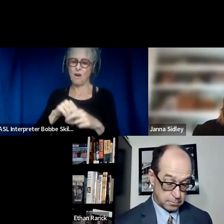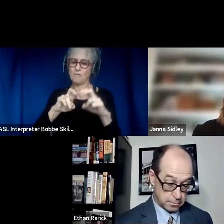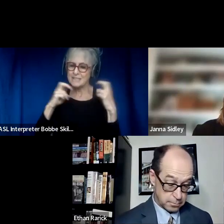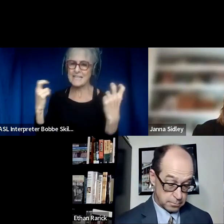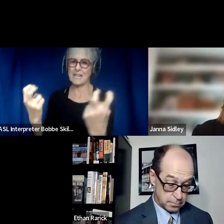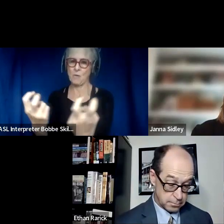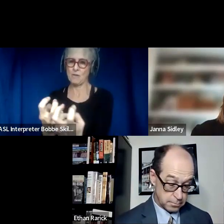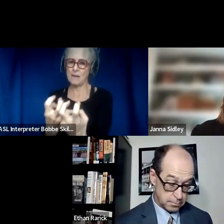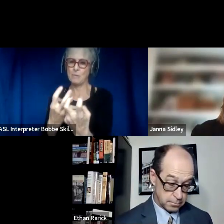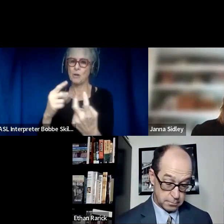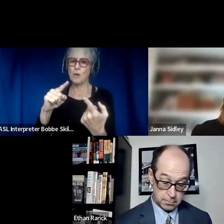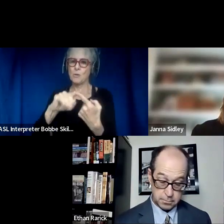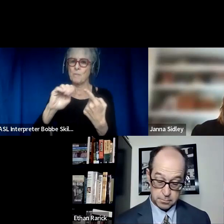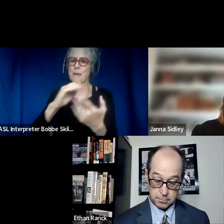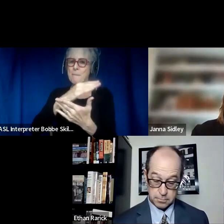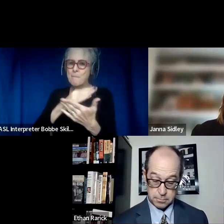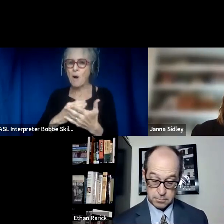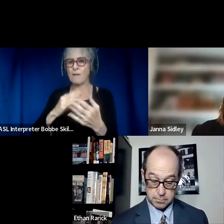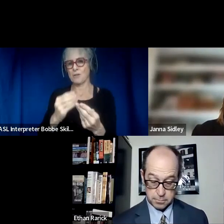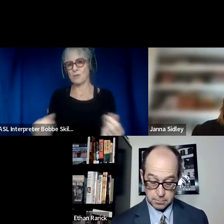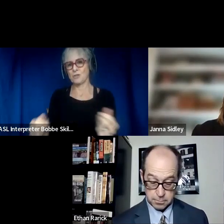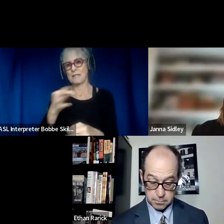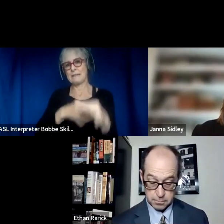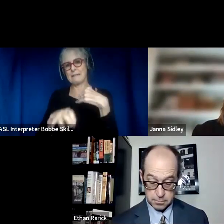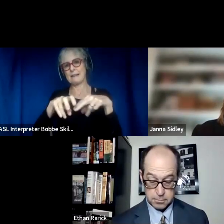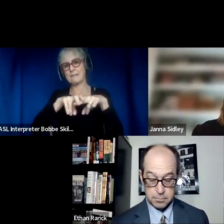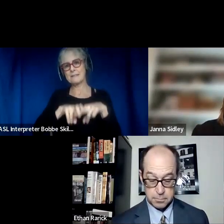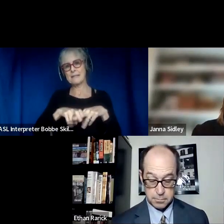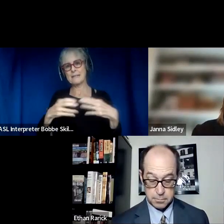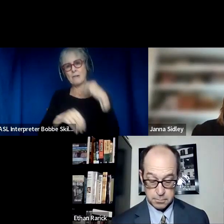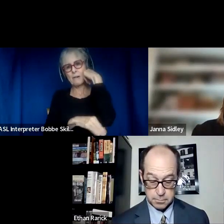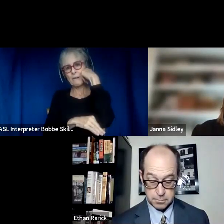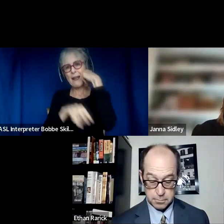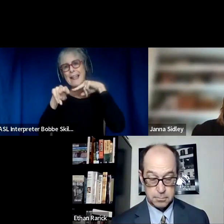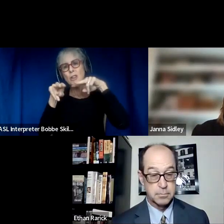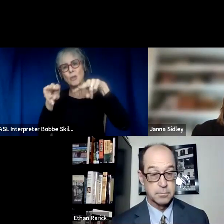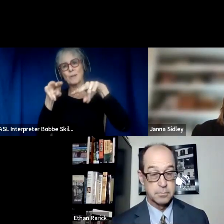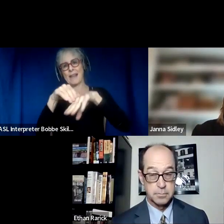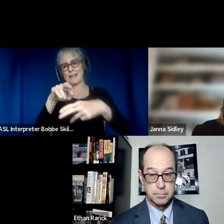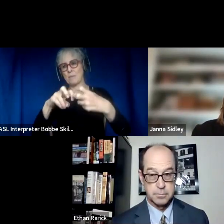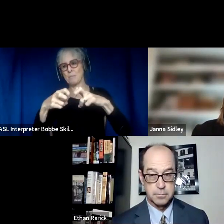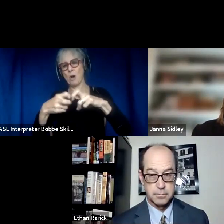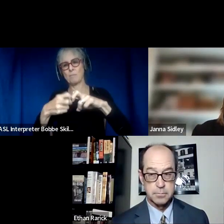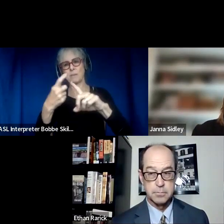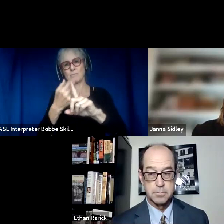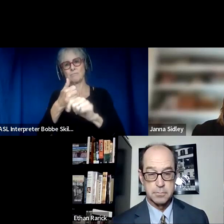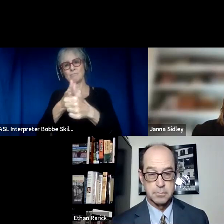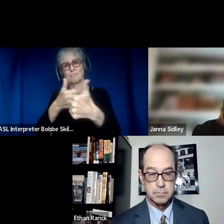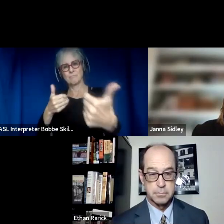part of the solution instead of sitting here and looking at the problems. So thank you very much for this opportunity. And to the